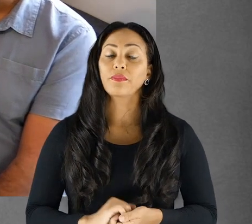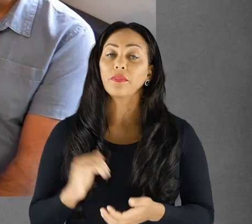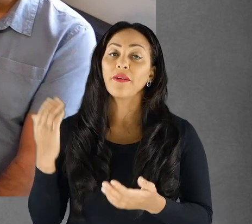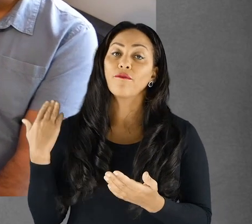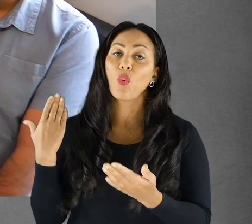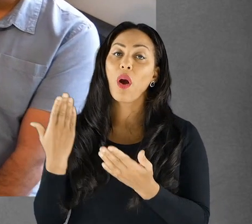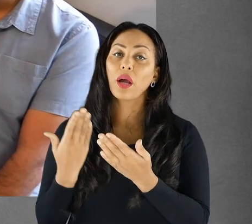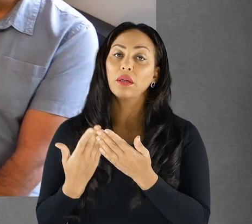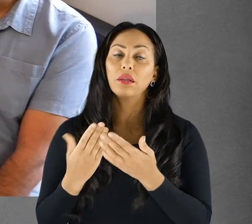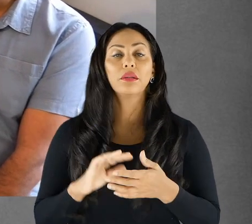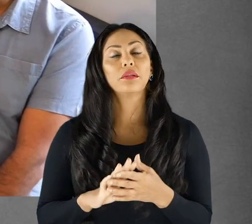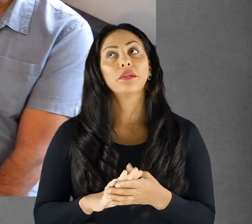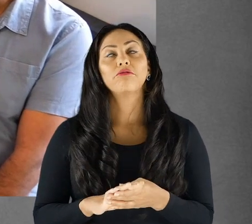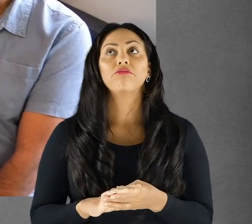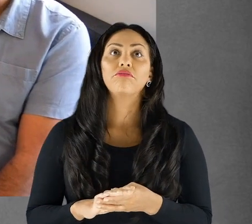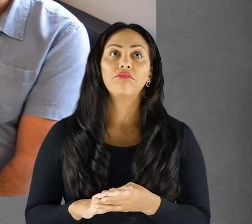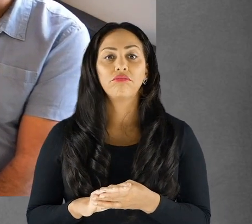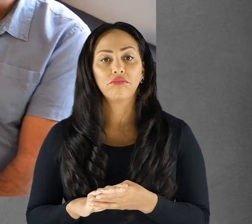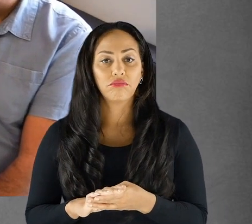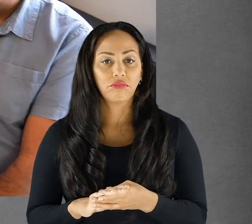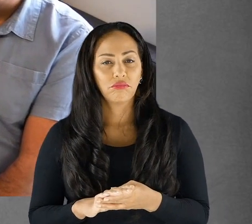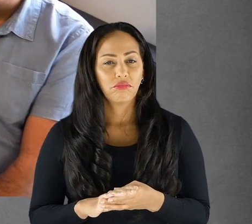And for a while,